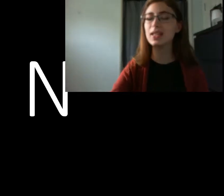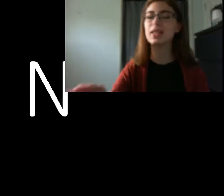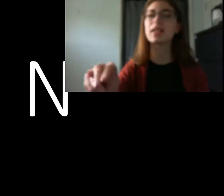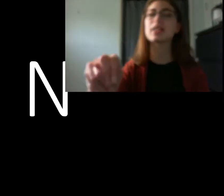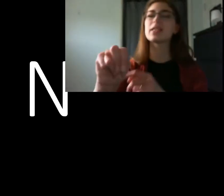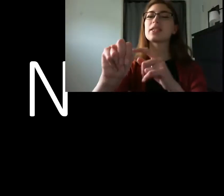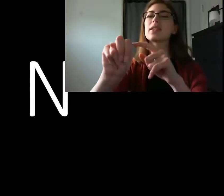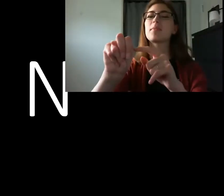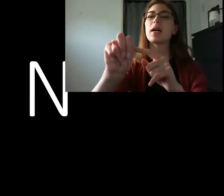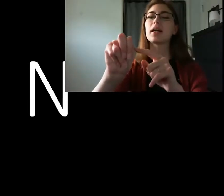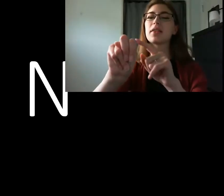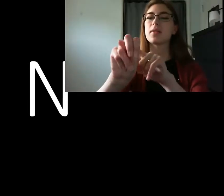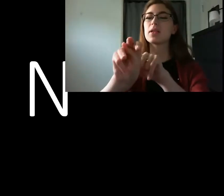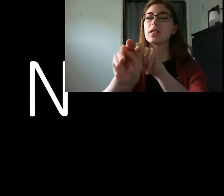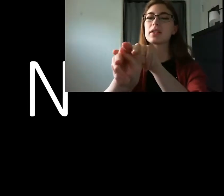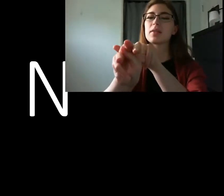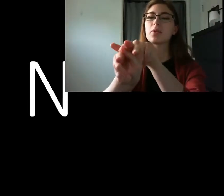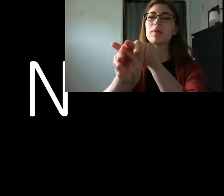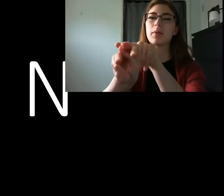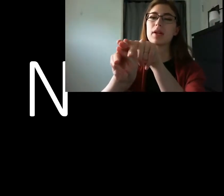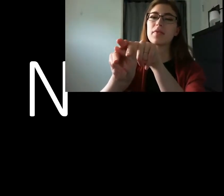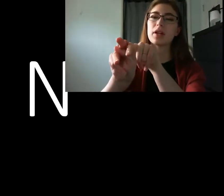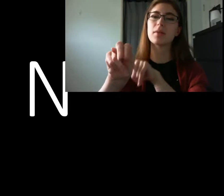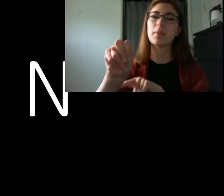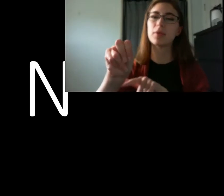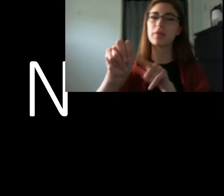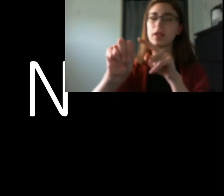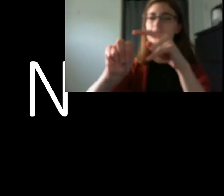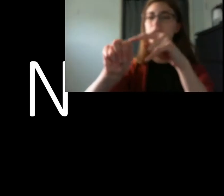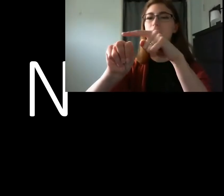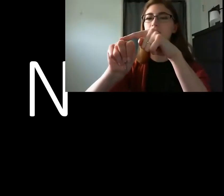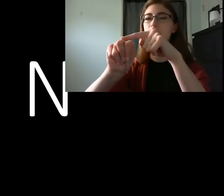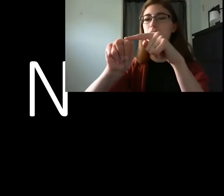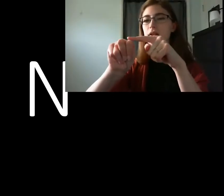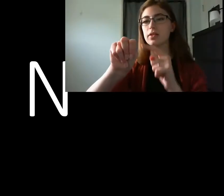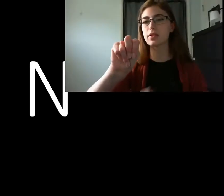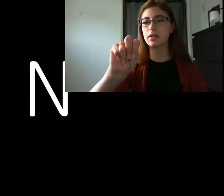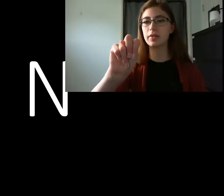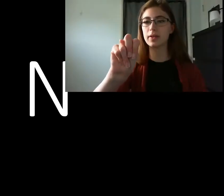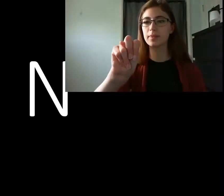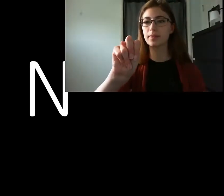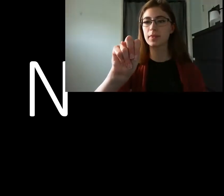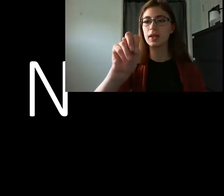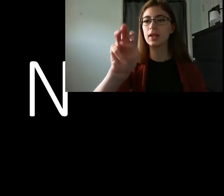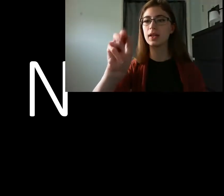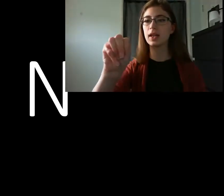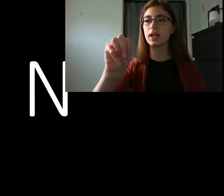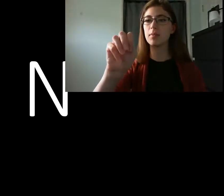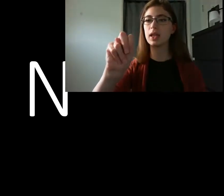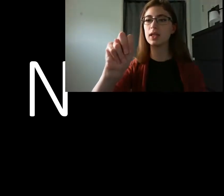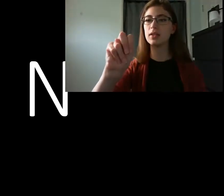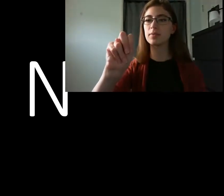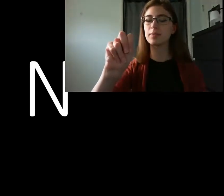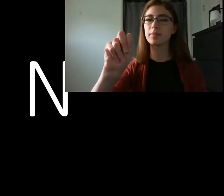N is my thumb tucked between my ring finger and my middle finger. So there are 2 fingers over it.